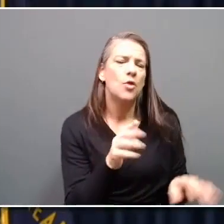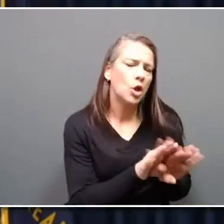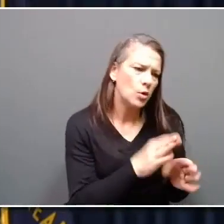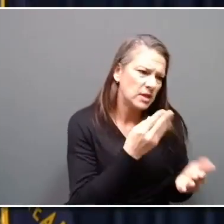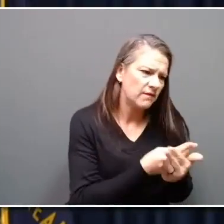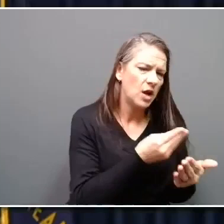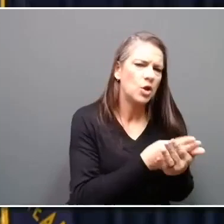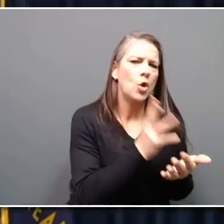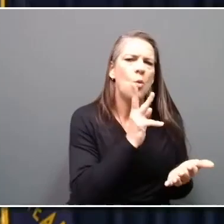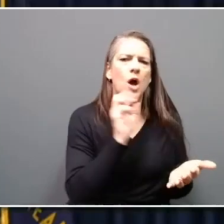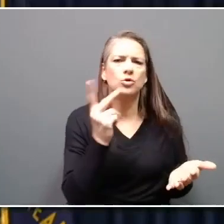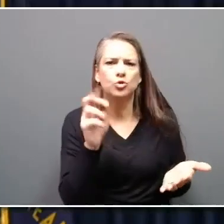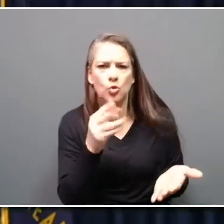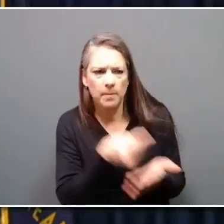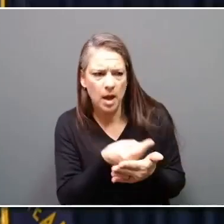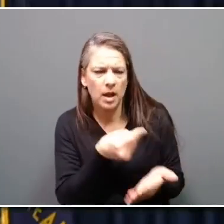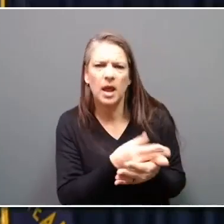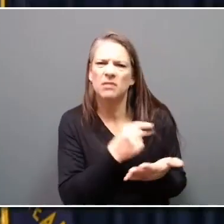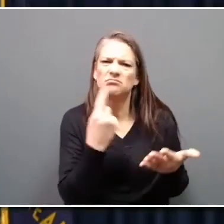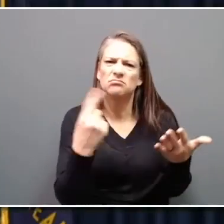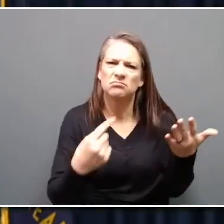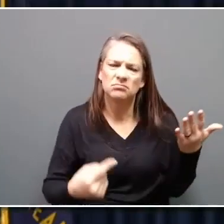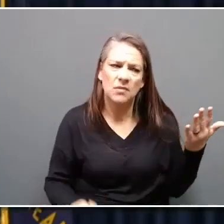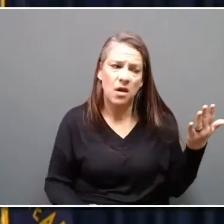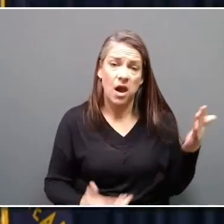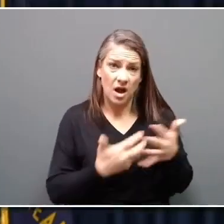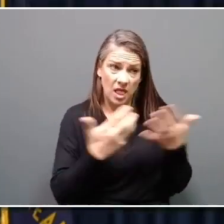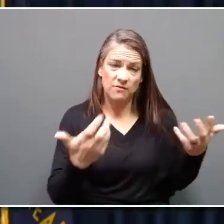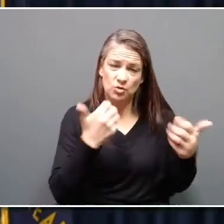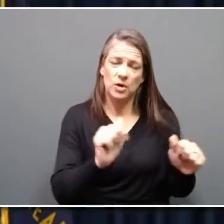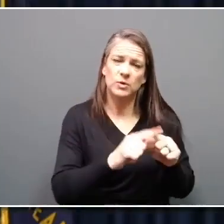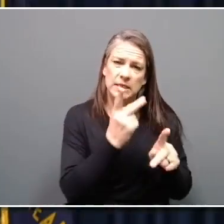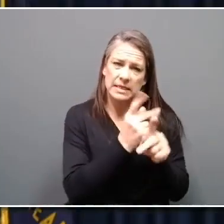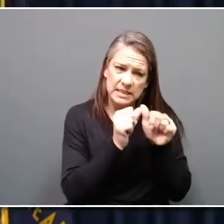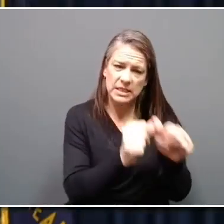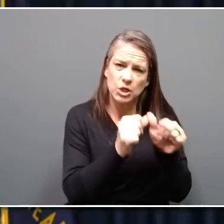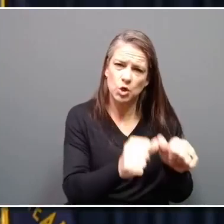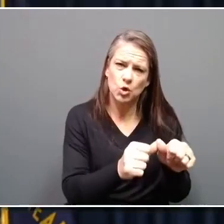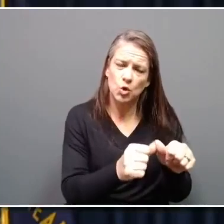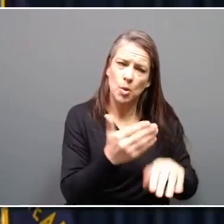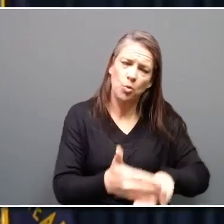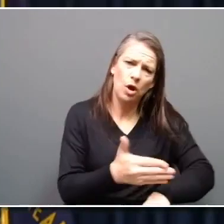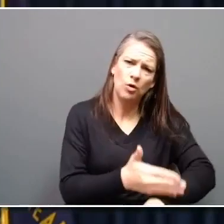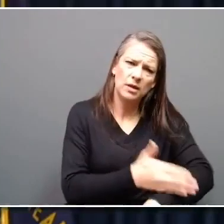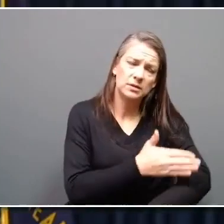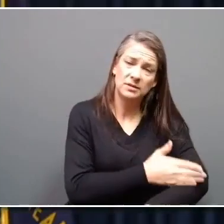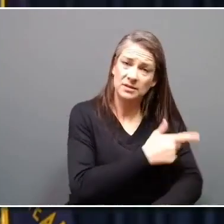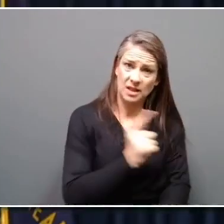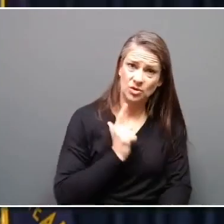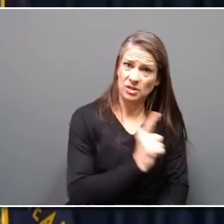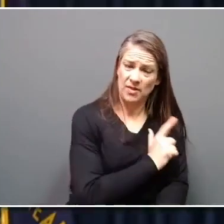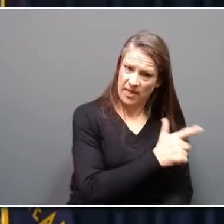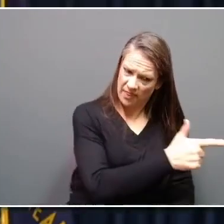sewer money, and others. A lot of it's trying to continue progress that, again, the General Assembly helped